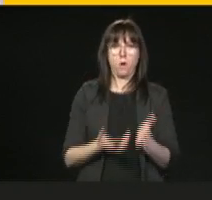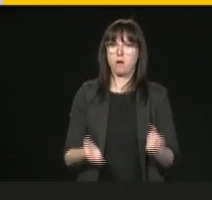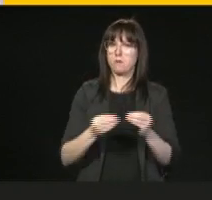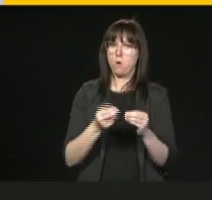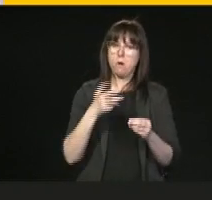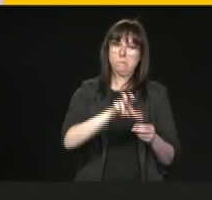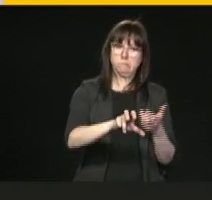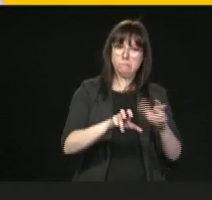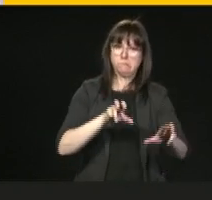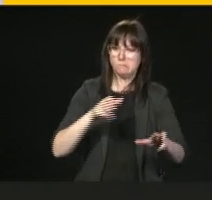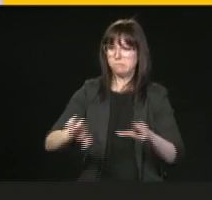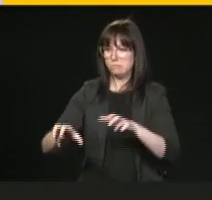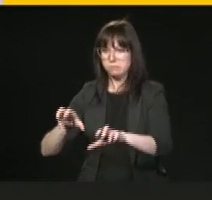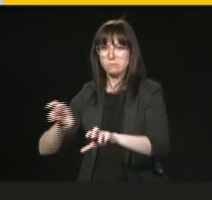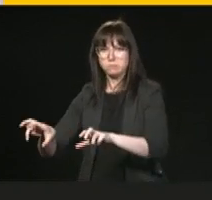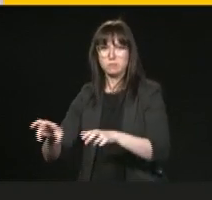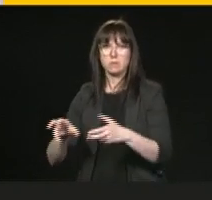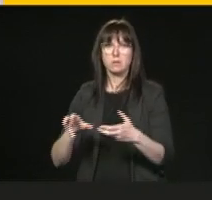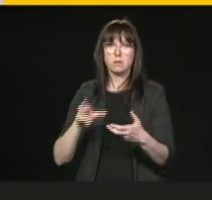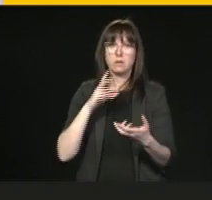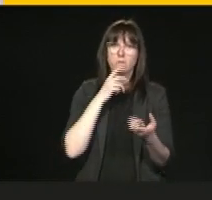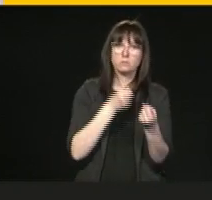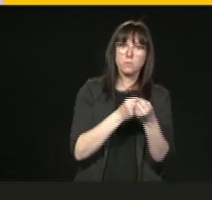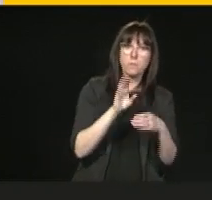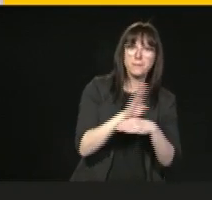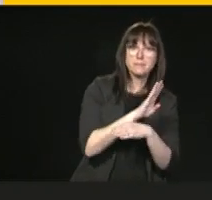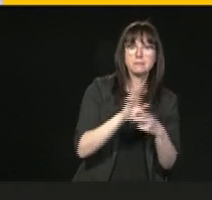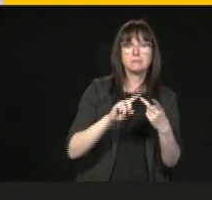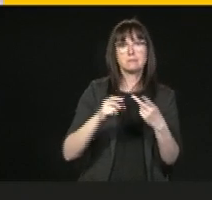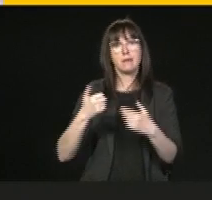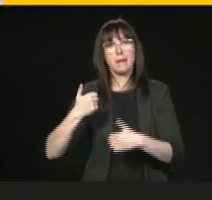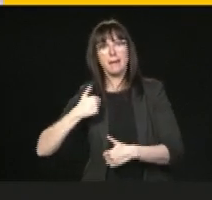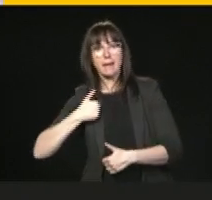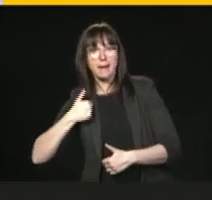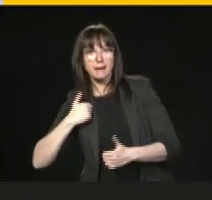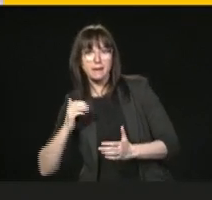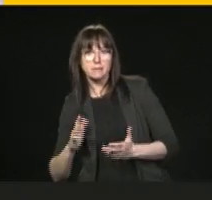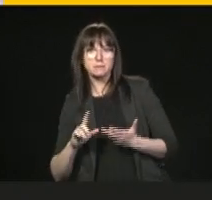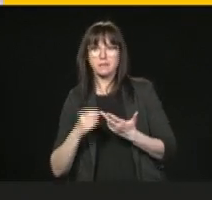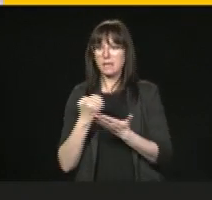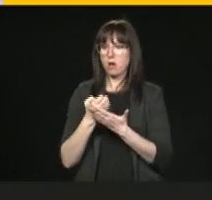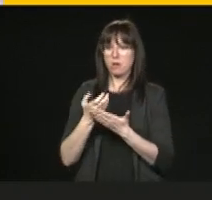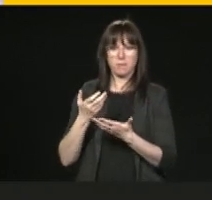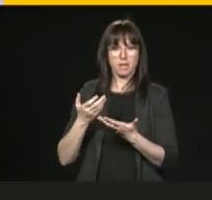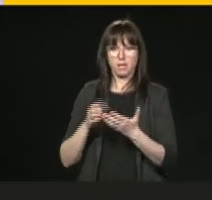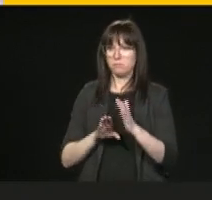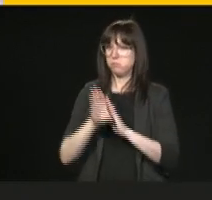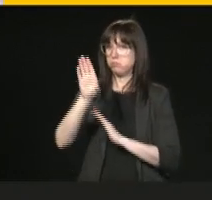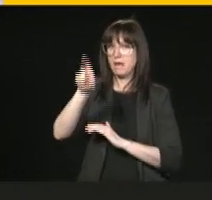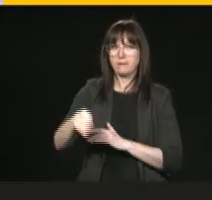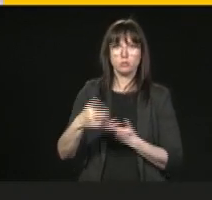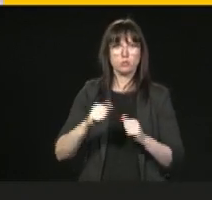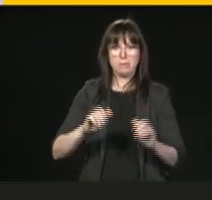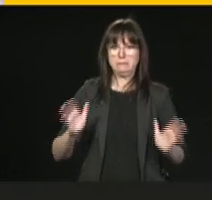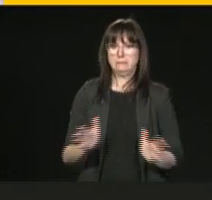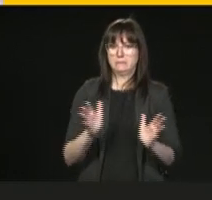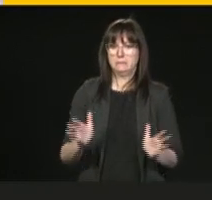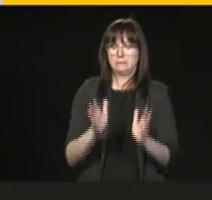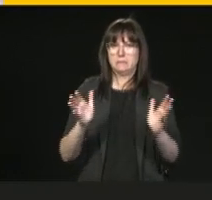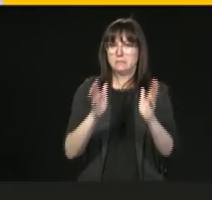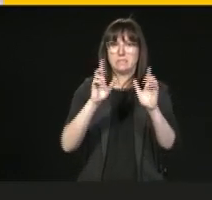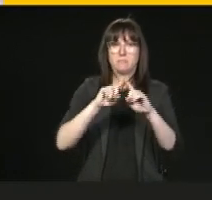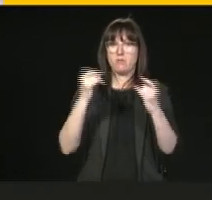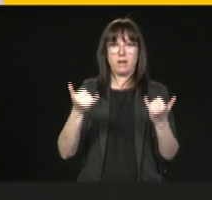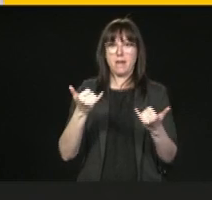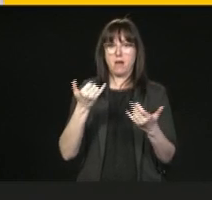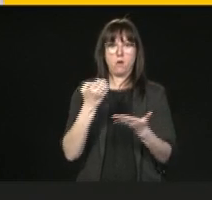support Canadians, to support small businesses, to support the economy at a time of almost total